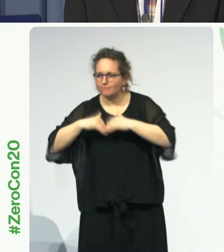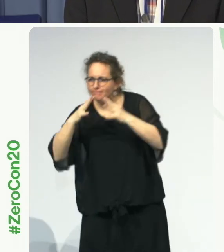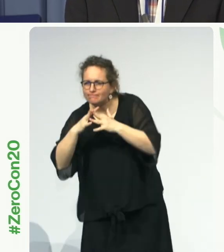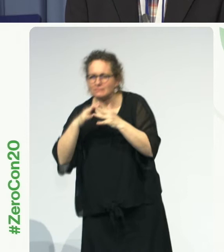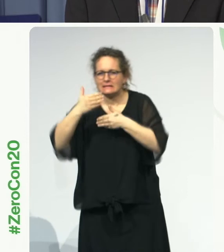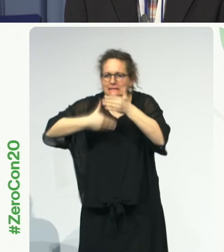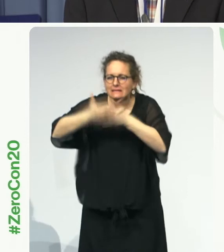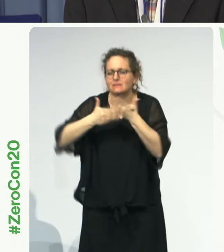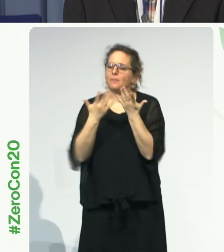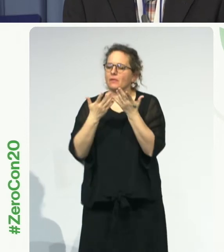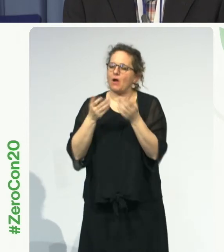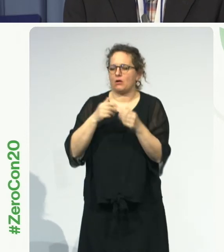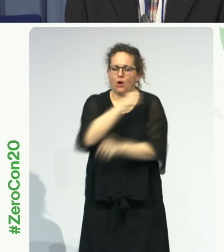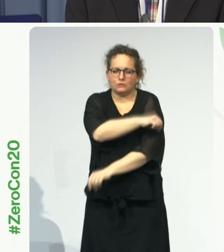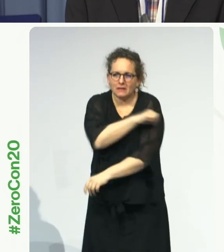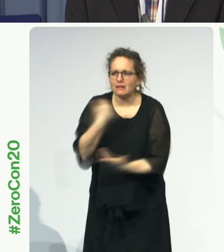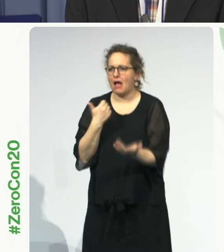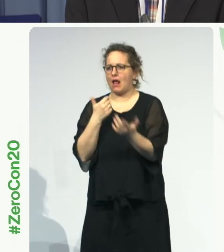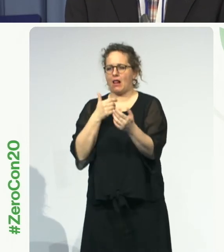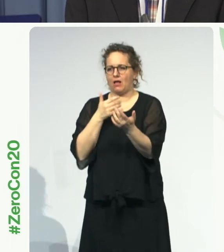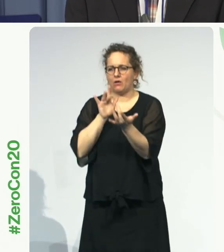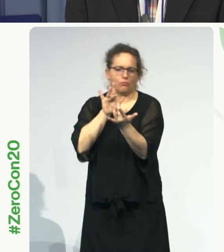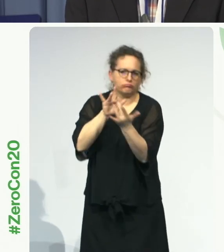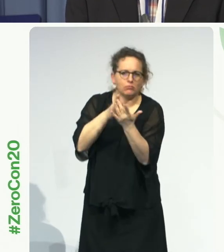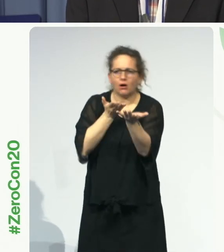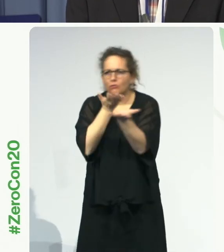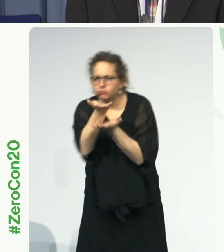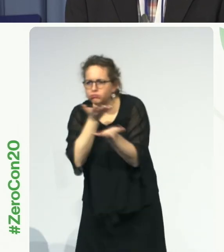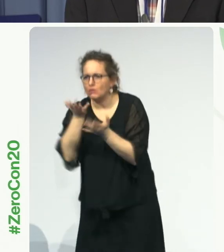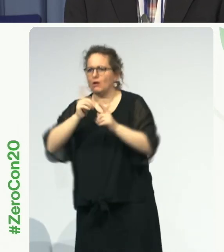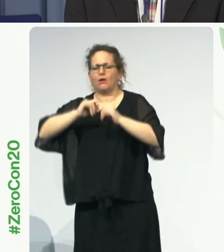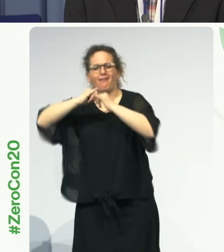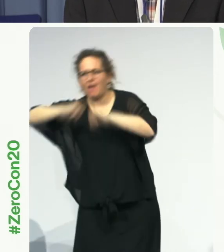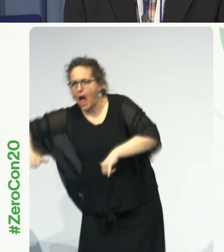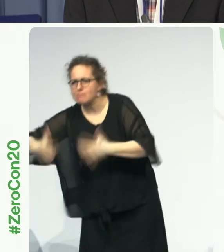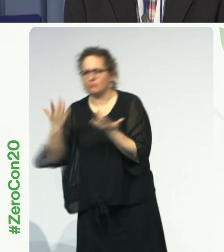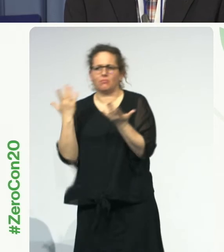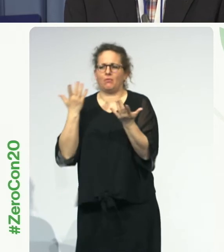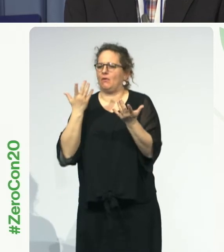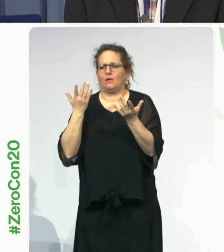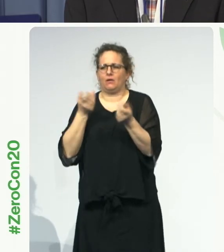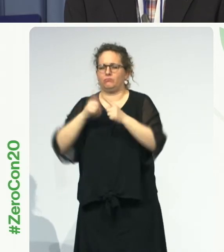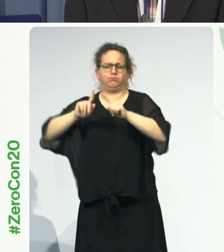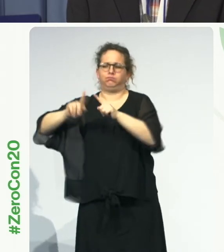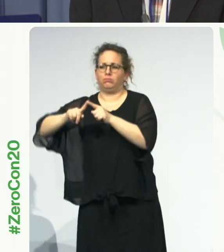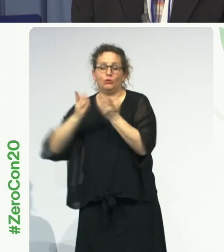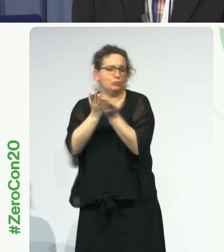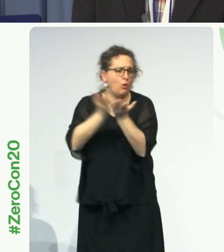lot in including children with disabilities in our many other own schools and